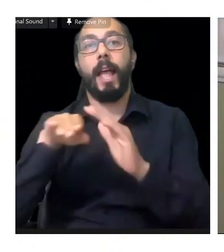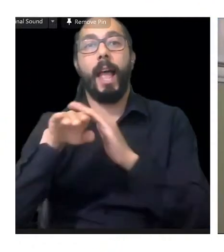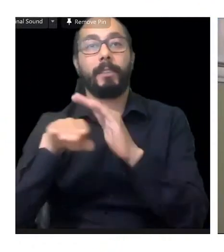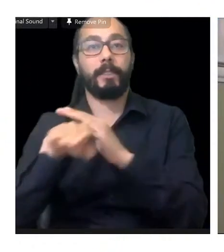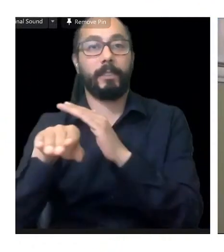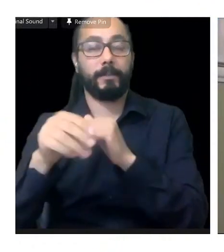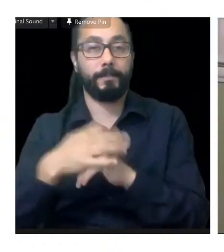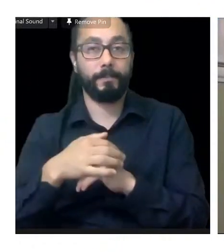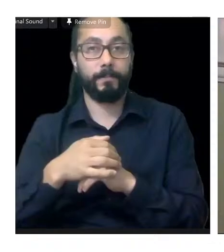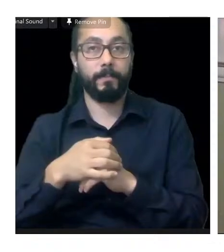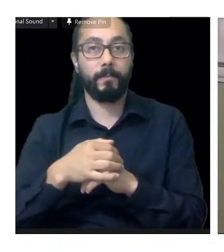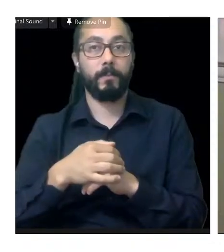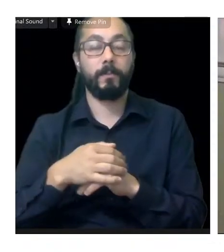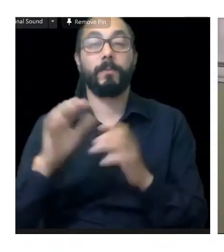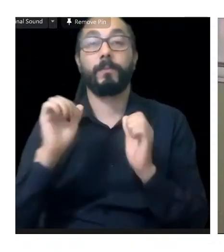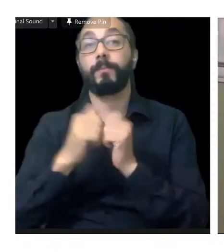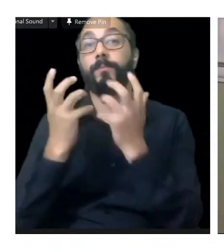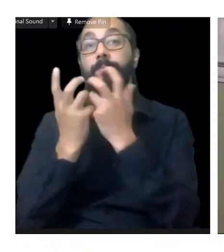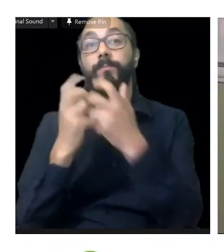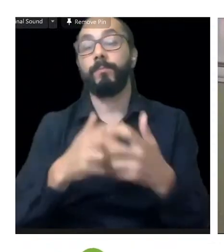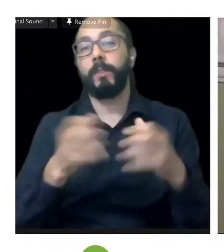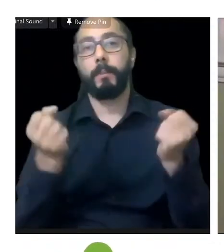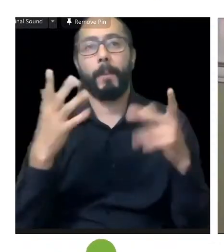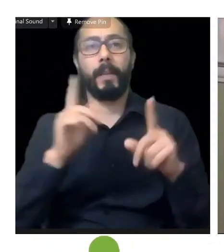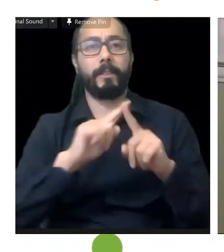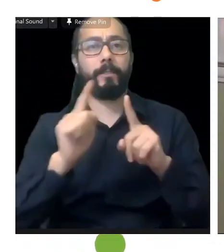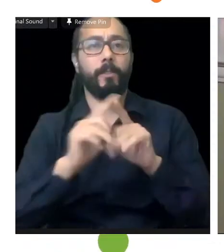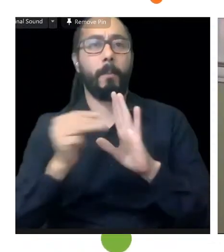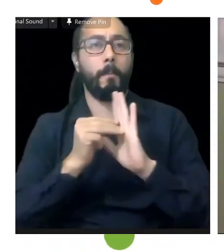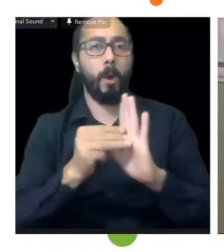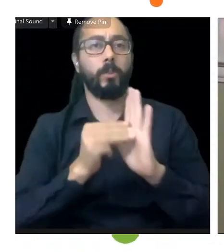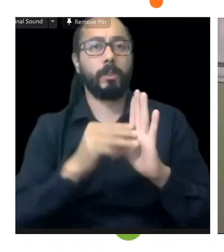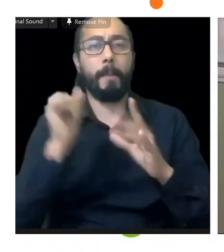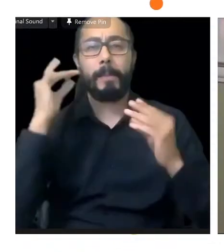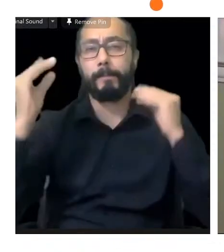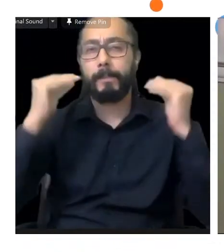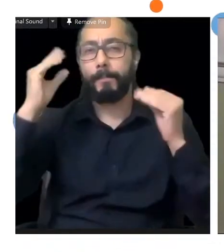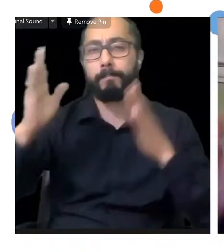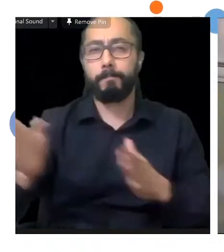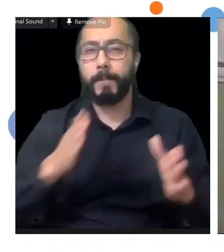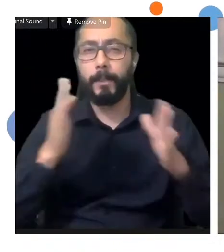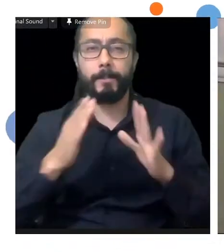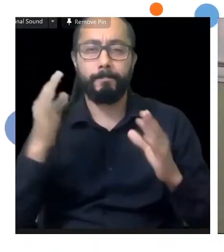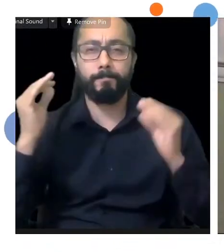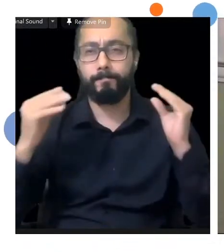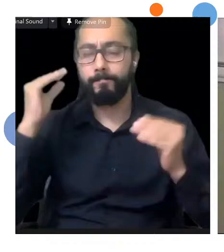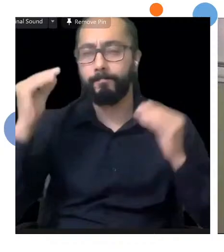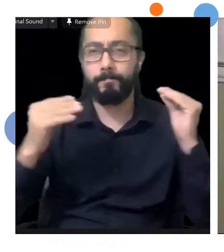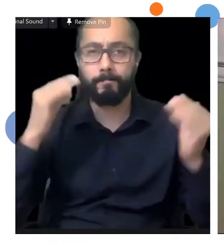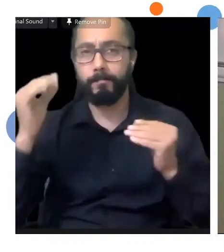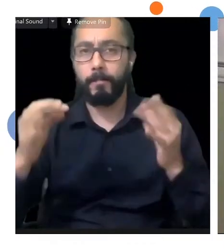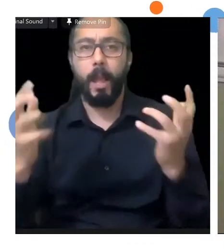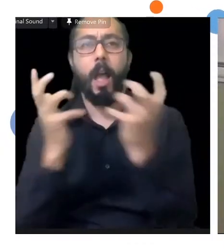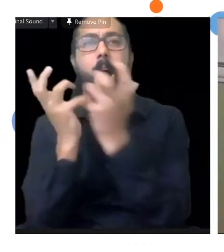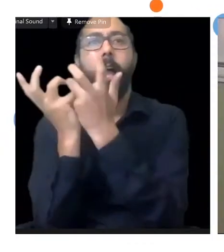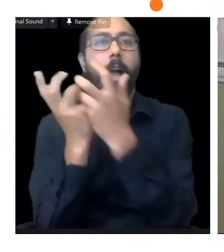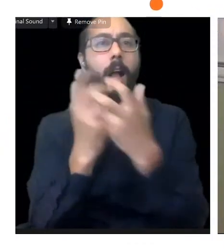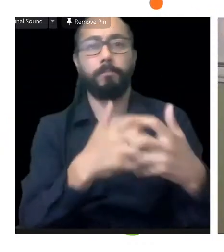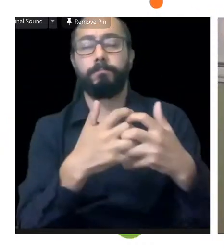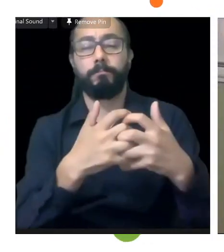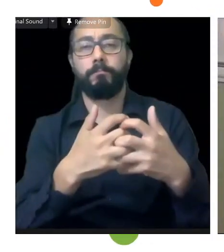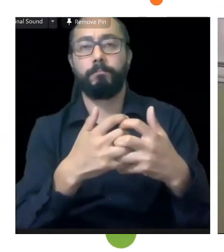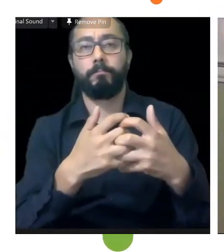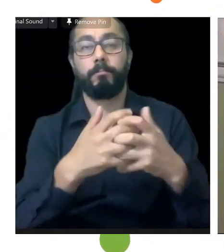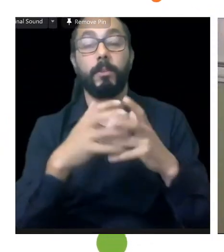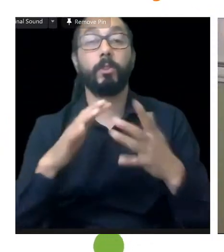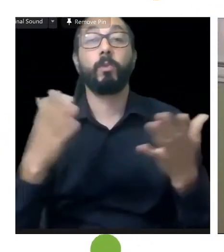has worked, it's a combination of several models I've been talking about, thinking about, planning about, and then they all came together. Essentially, it's a